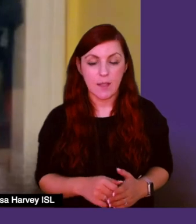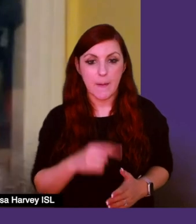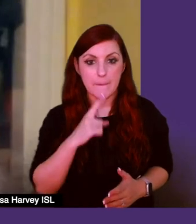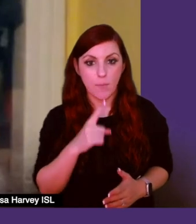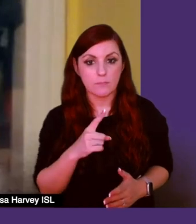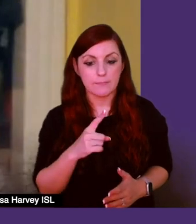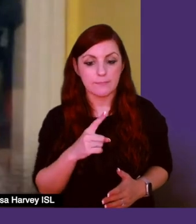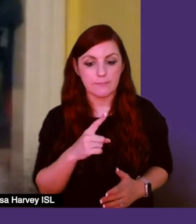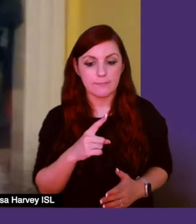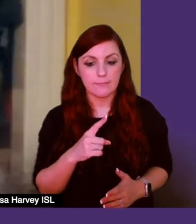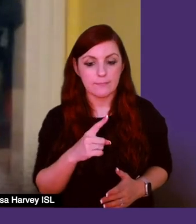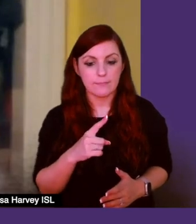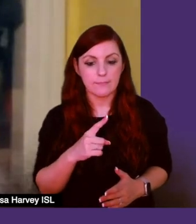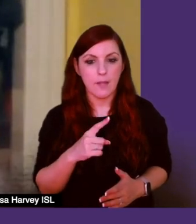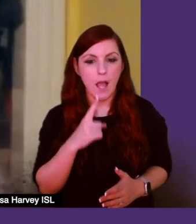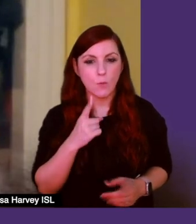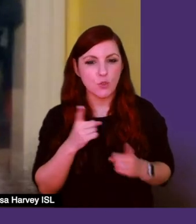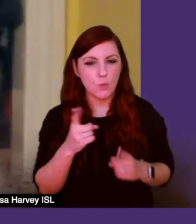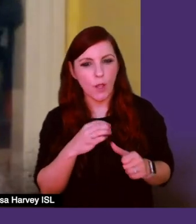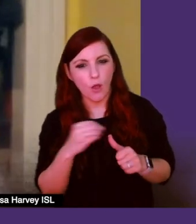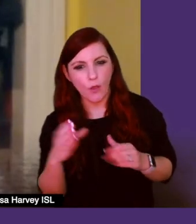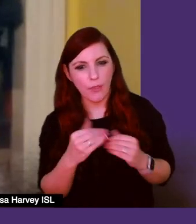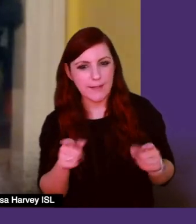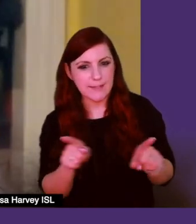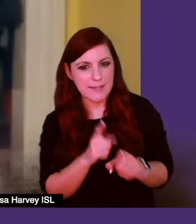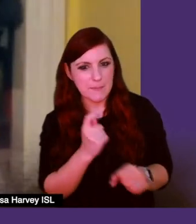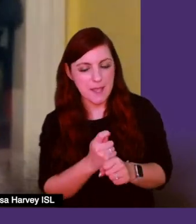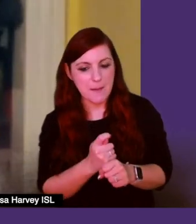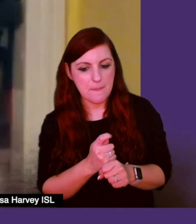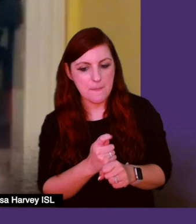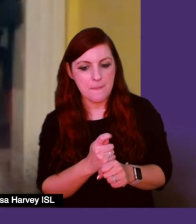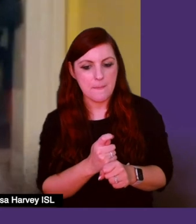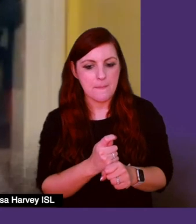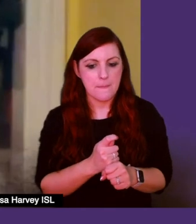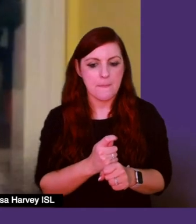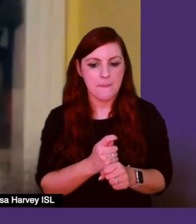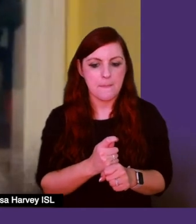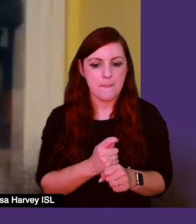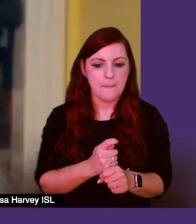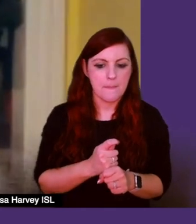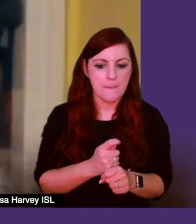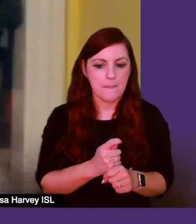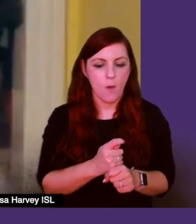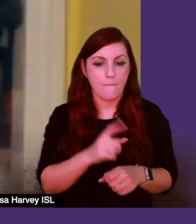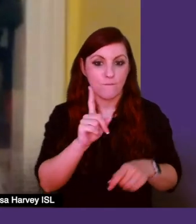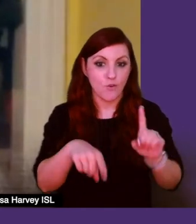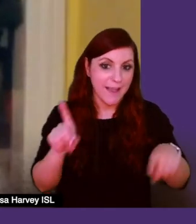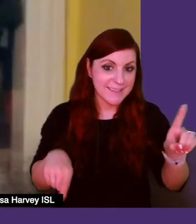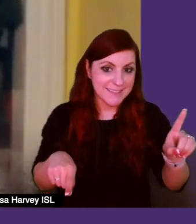but I was doing other things as well. Variety is a spice of life.